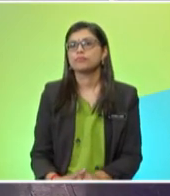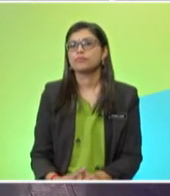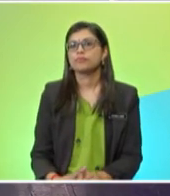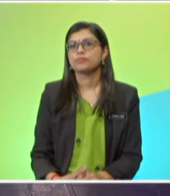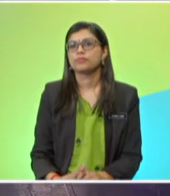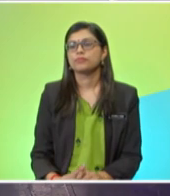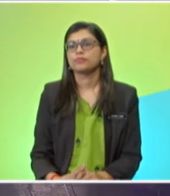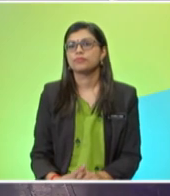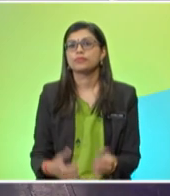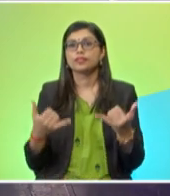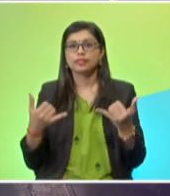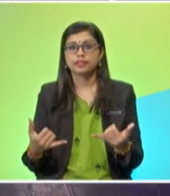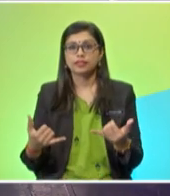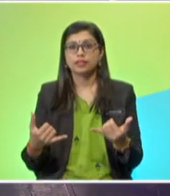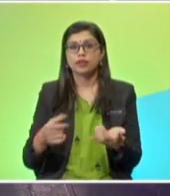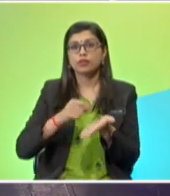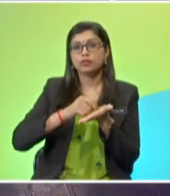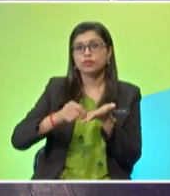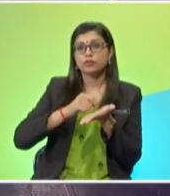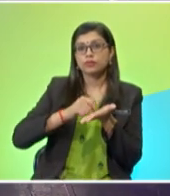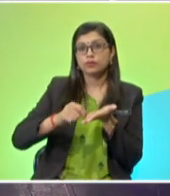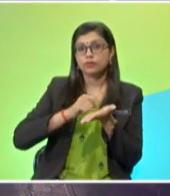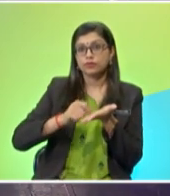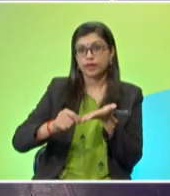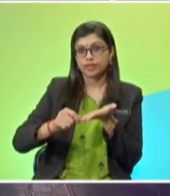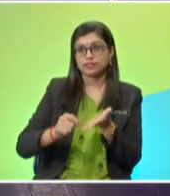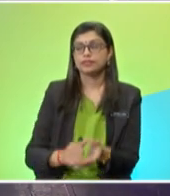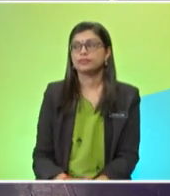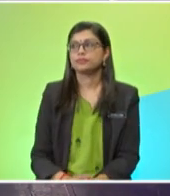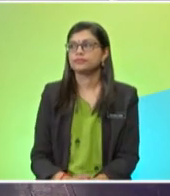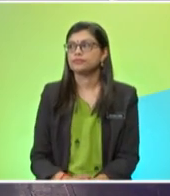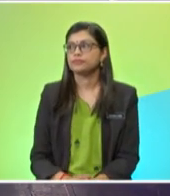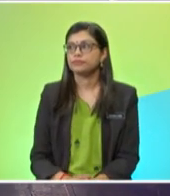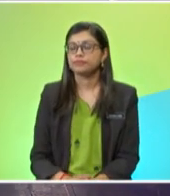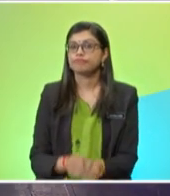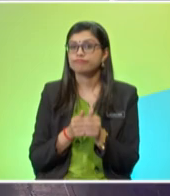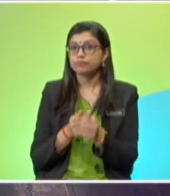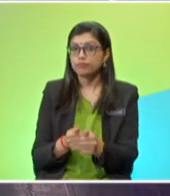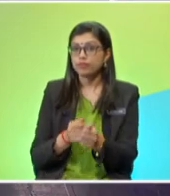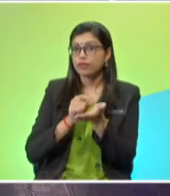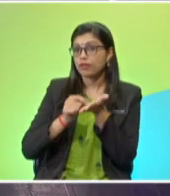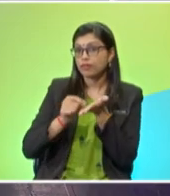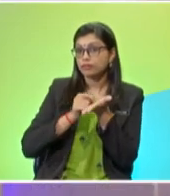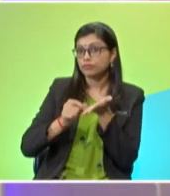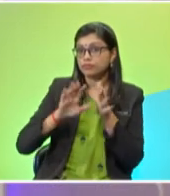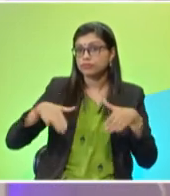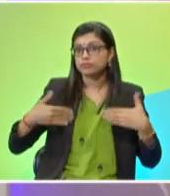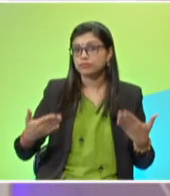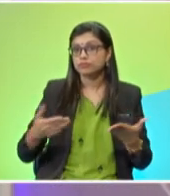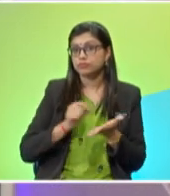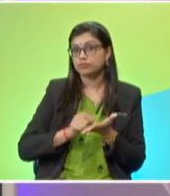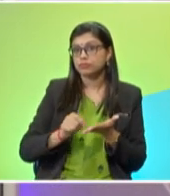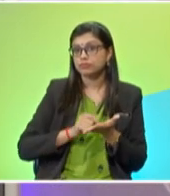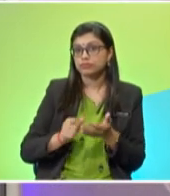sentences. Okay? Okay, I have with here a lined